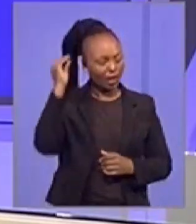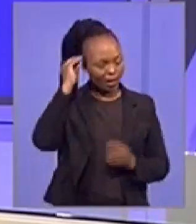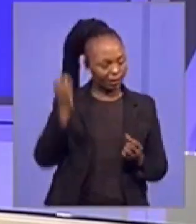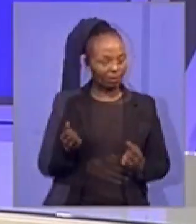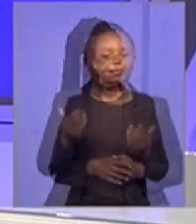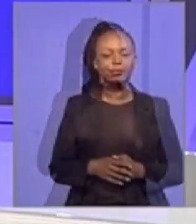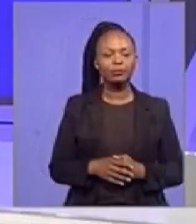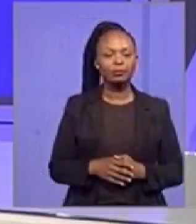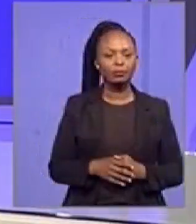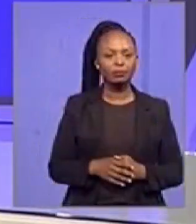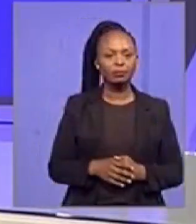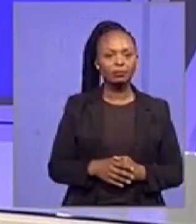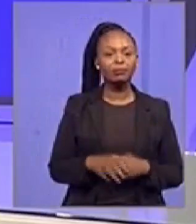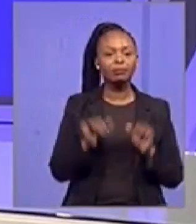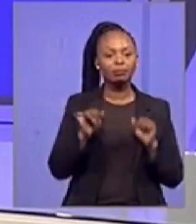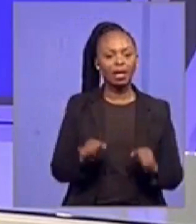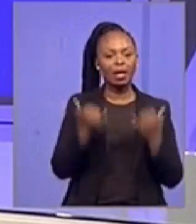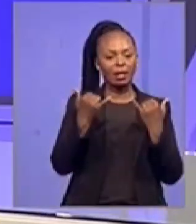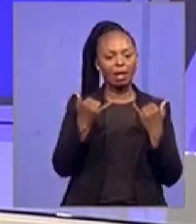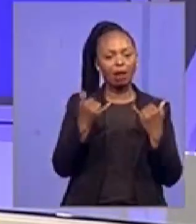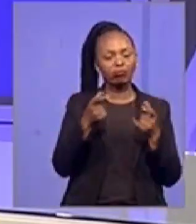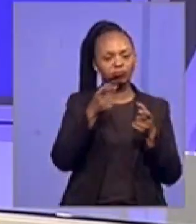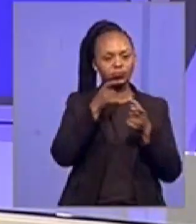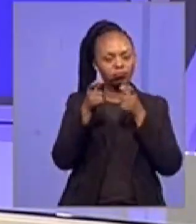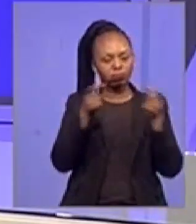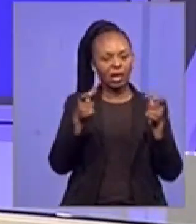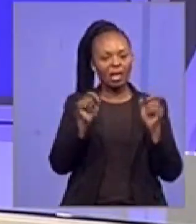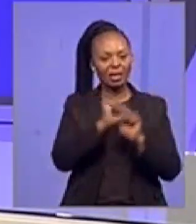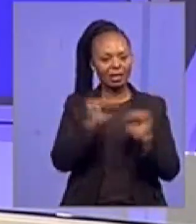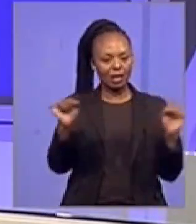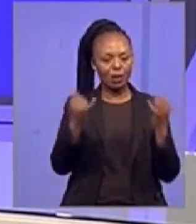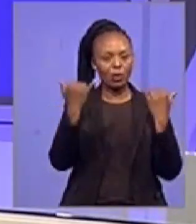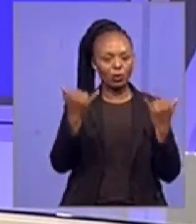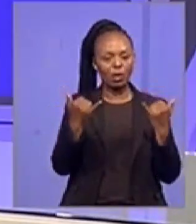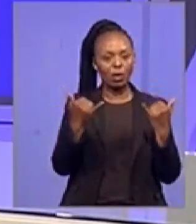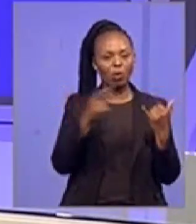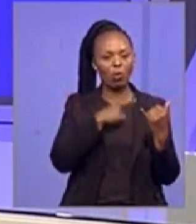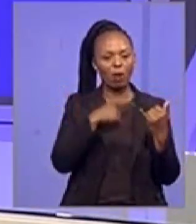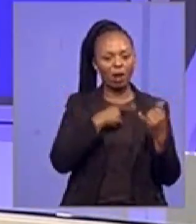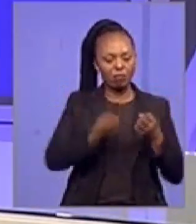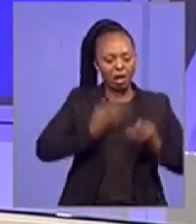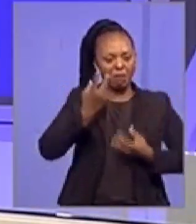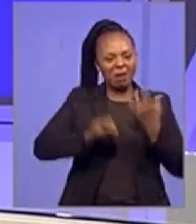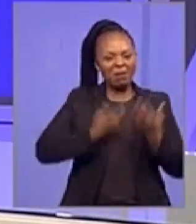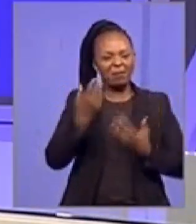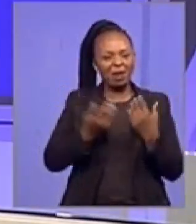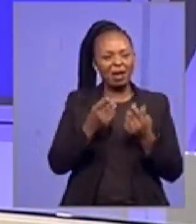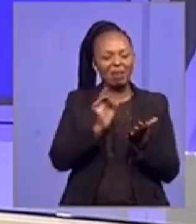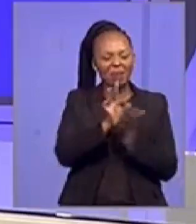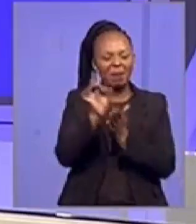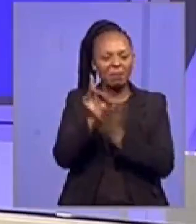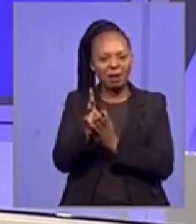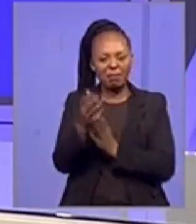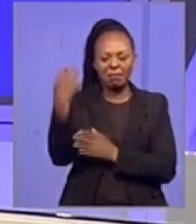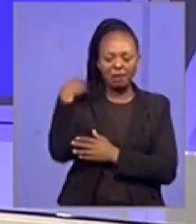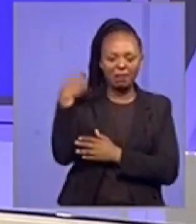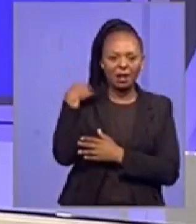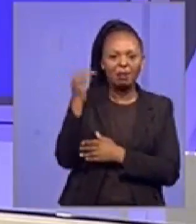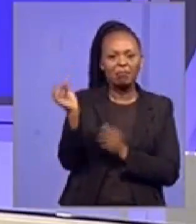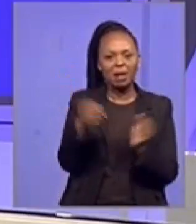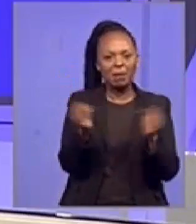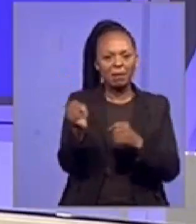molao ya Free State. Jwale mohi pejana le ntse re bala melaetsa ya lona jwalo ka ile lantsha maikutlo mabapi le dipheto tse entsweng ke